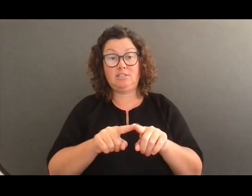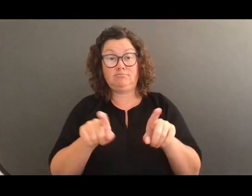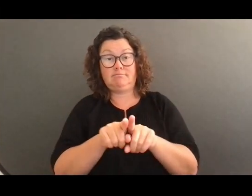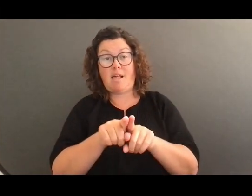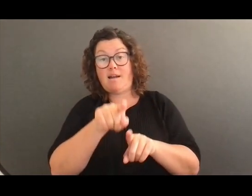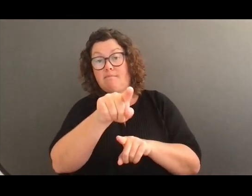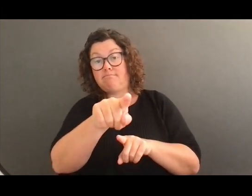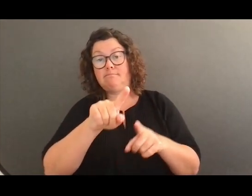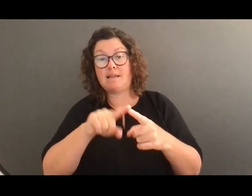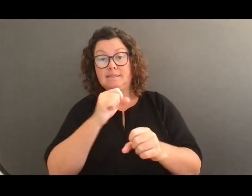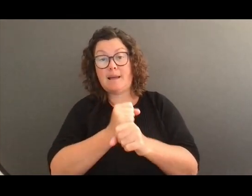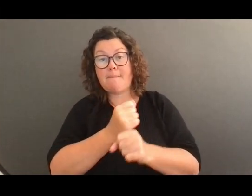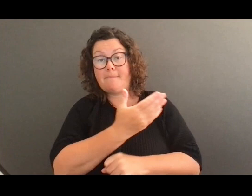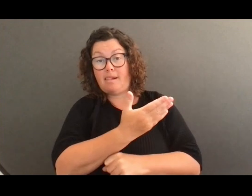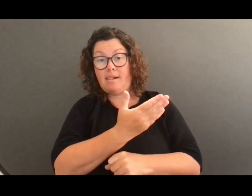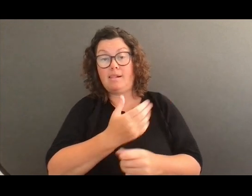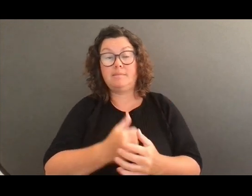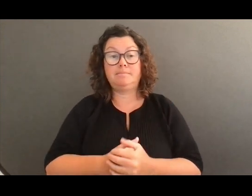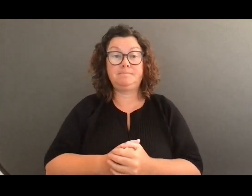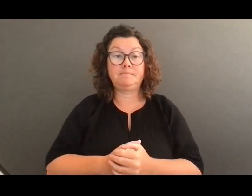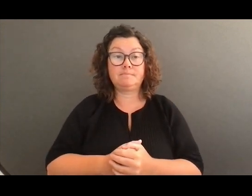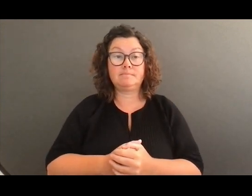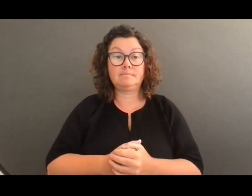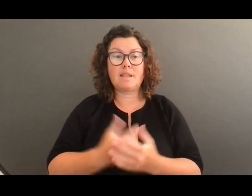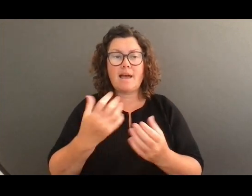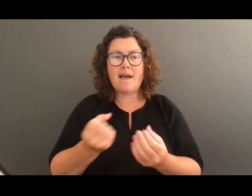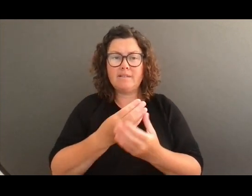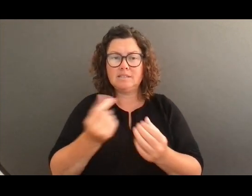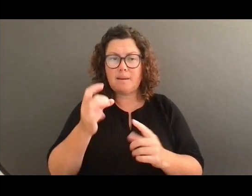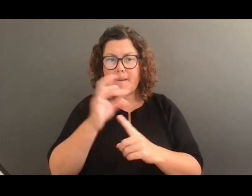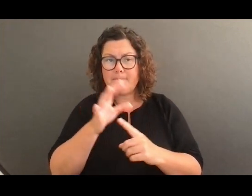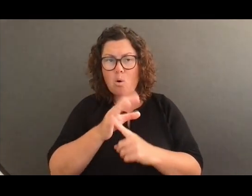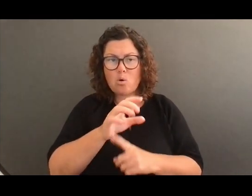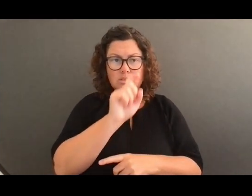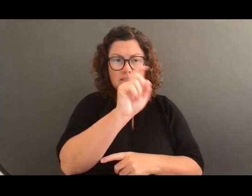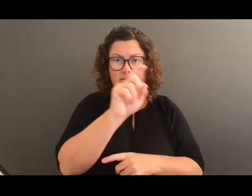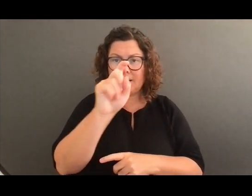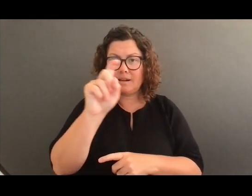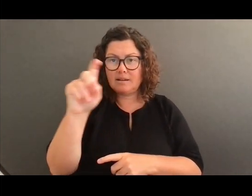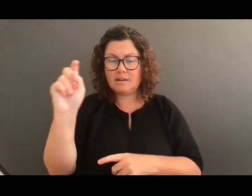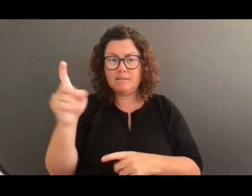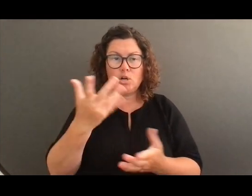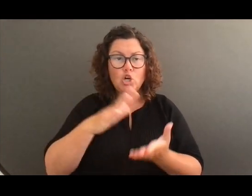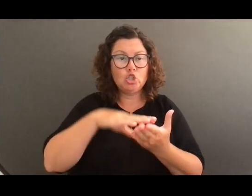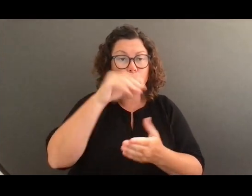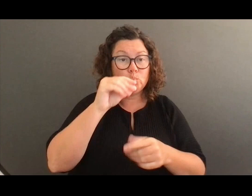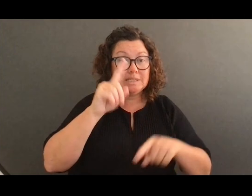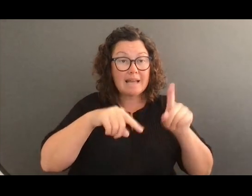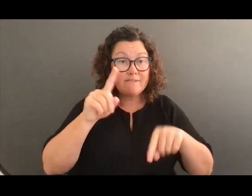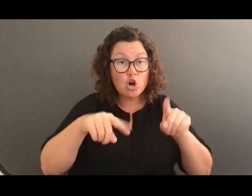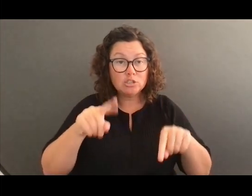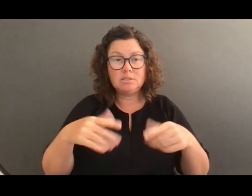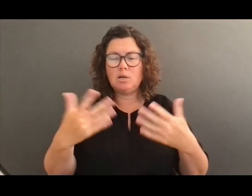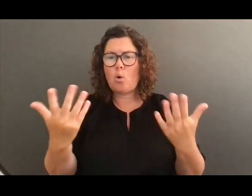are important places for you to know about: student diversity, where to find resources, and